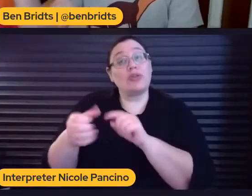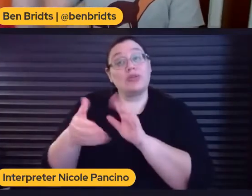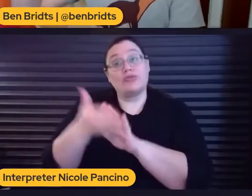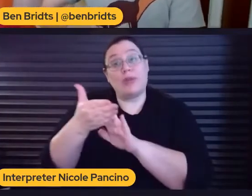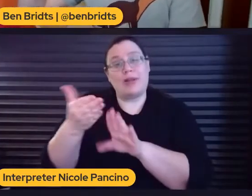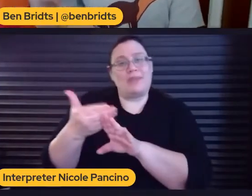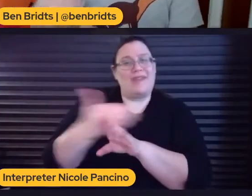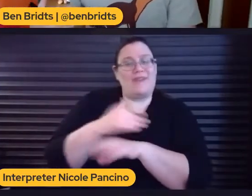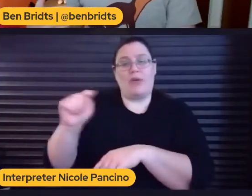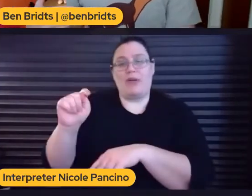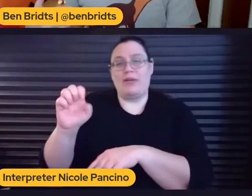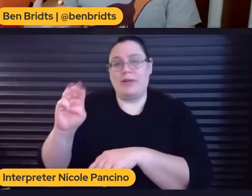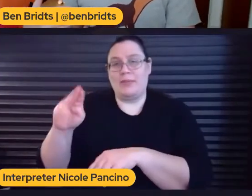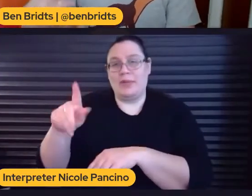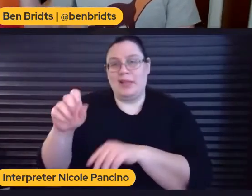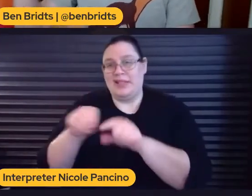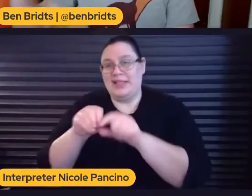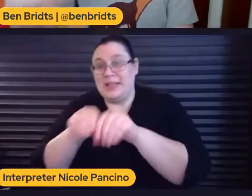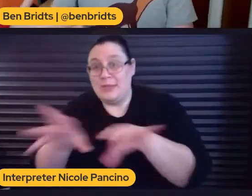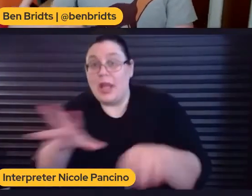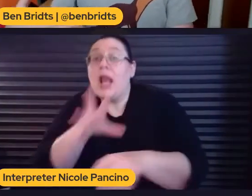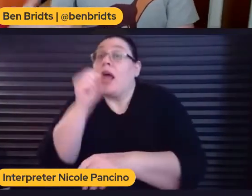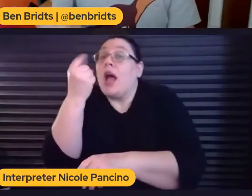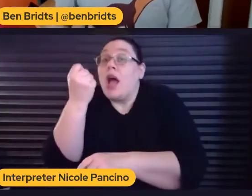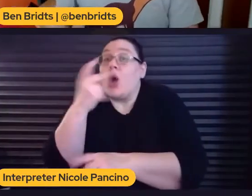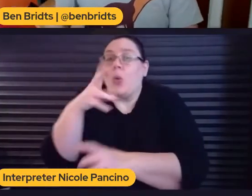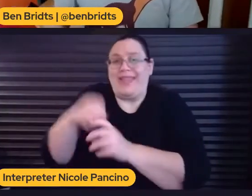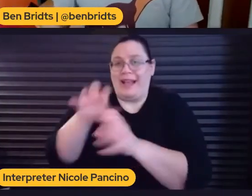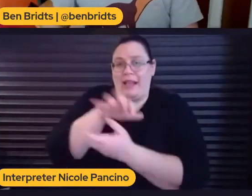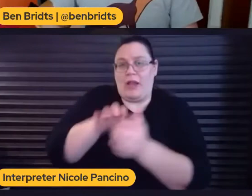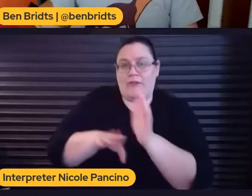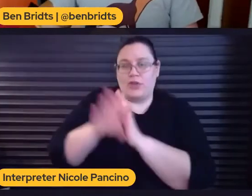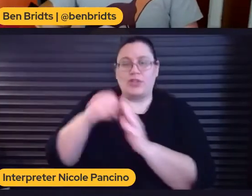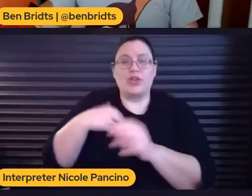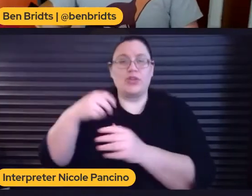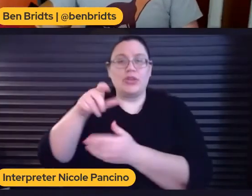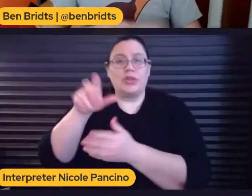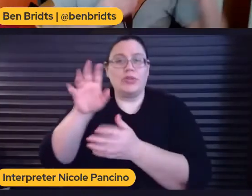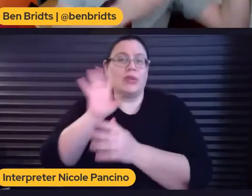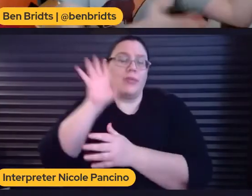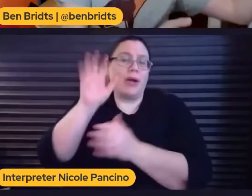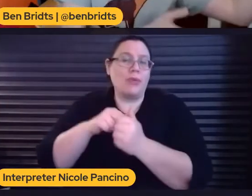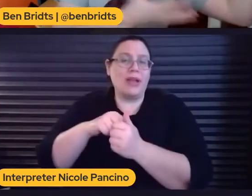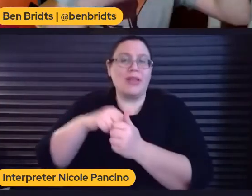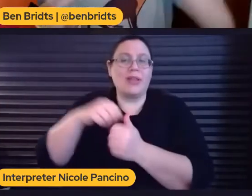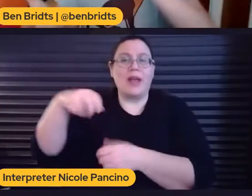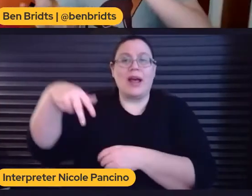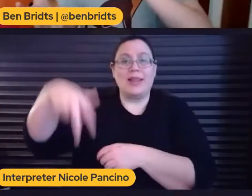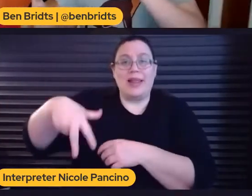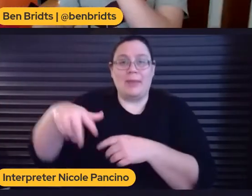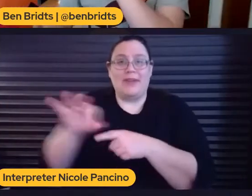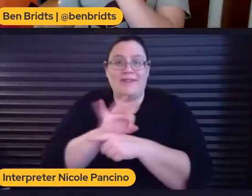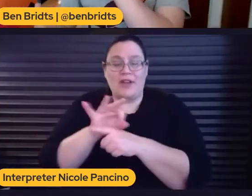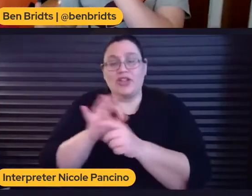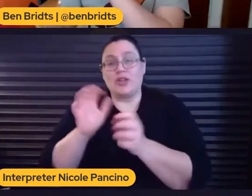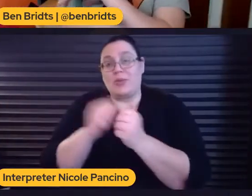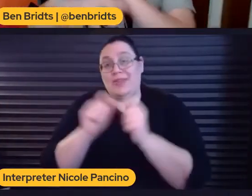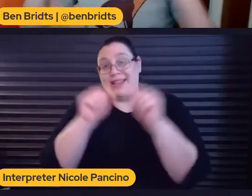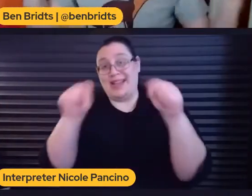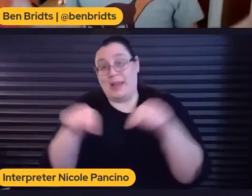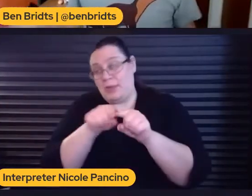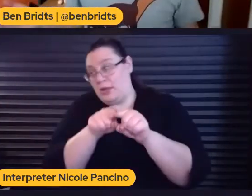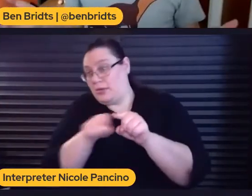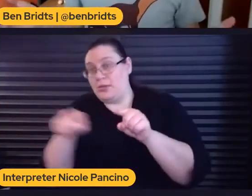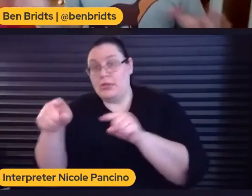deployed, but inside of CloudFormation. So you write a Lambda function that gets the template passed to it, can do